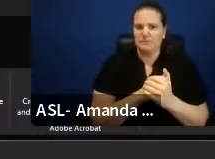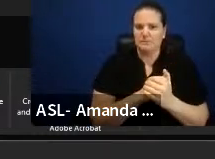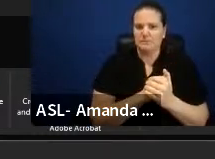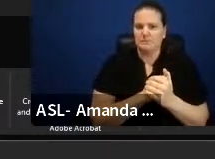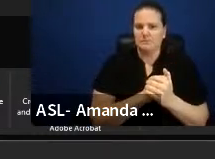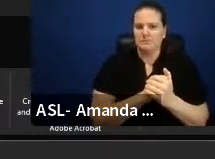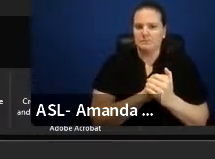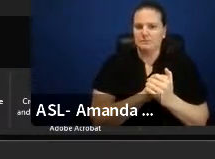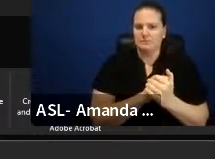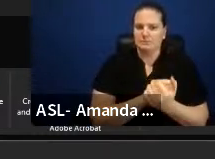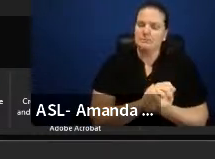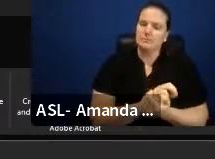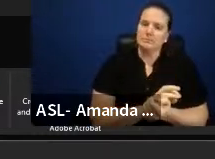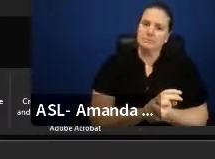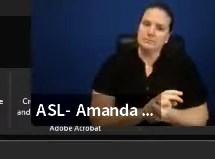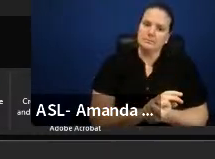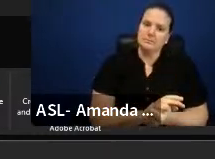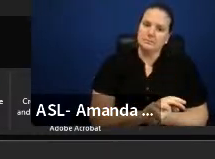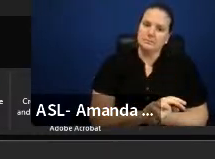accordingly.